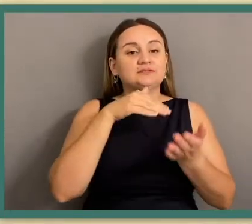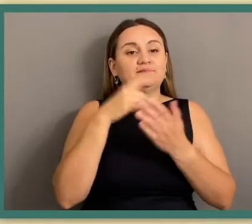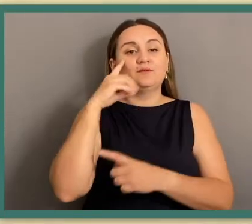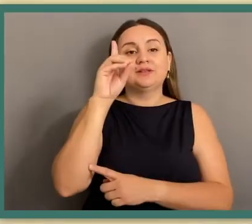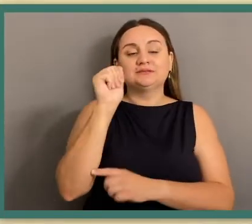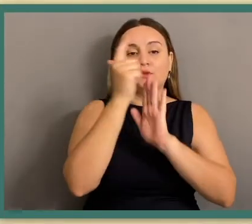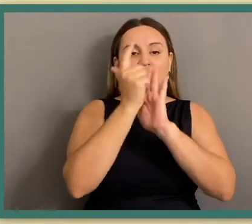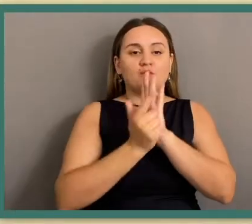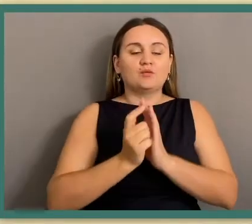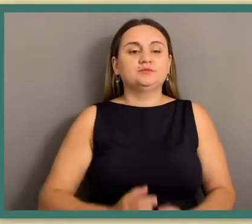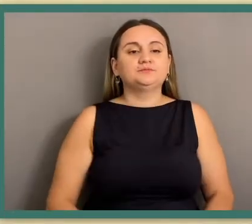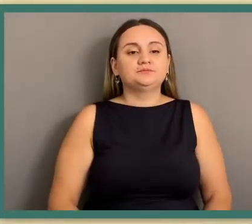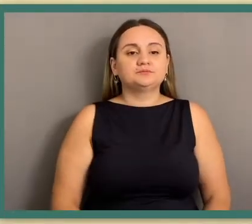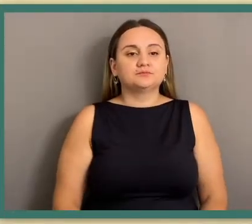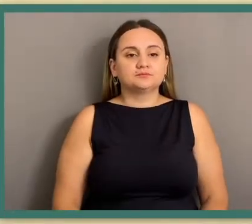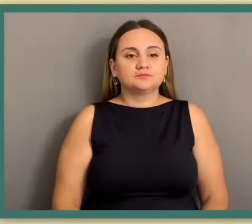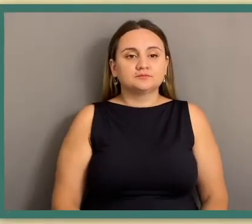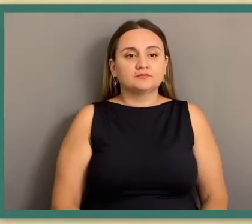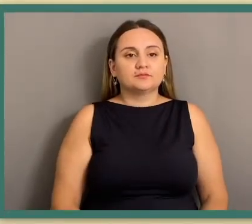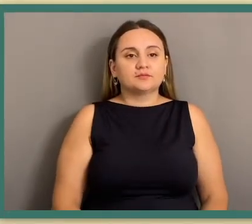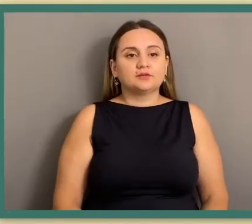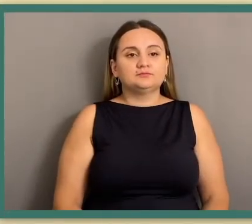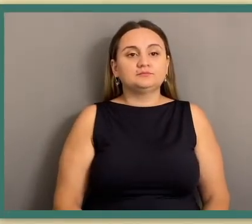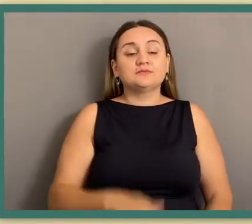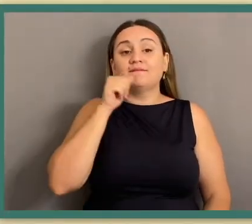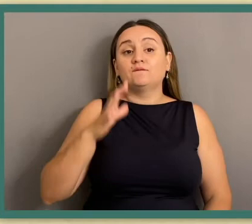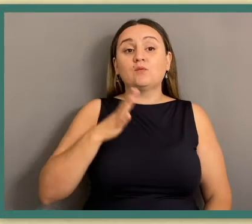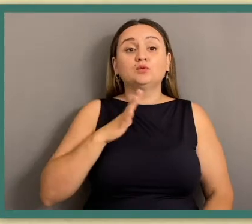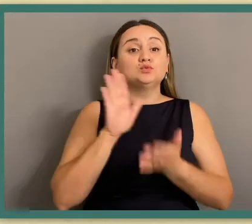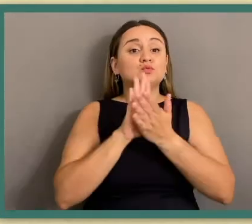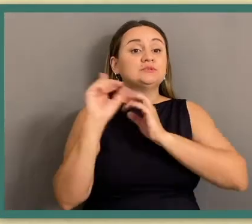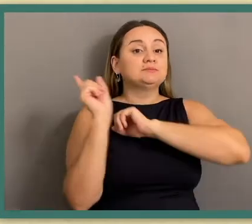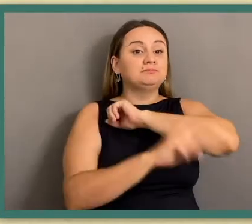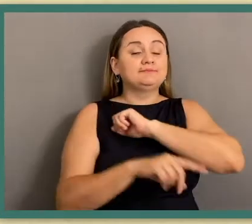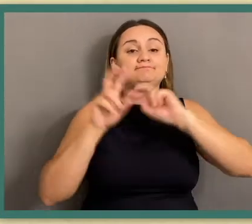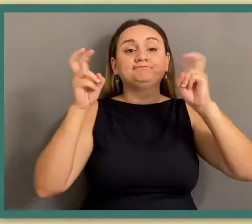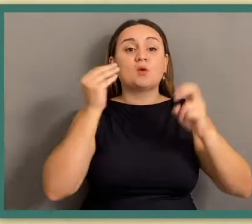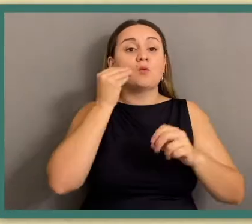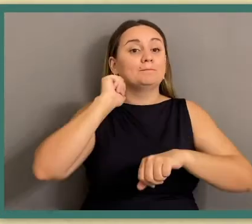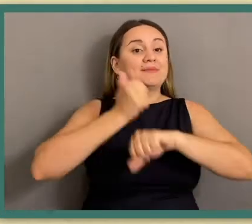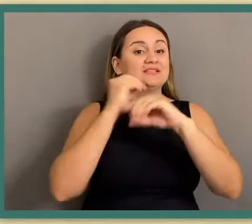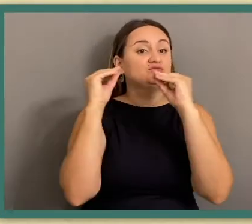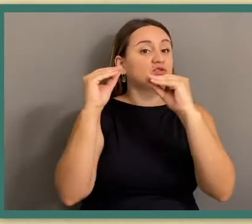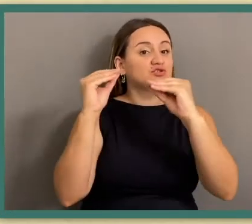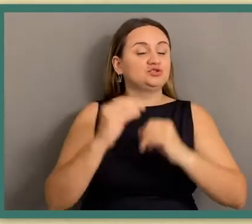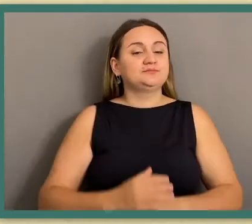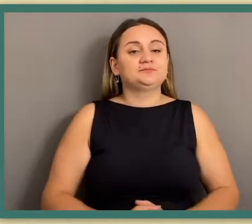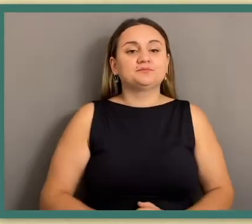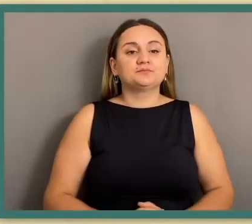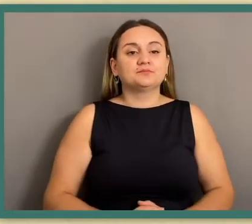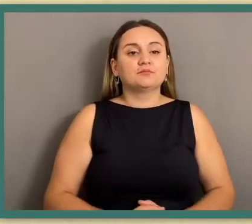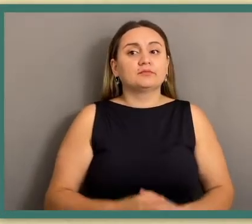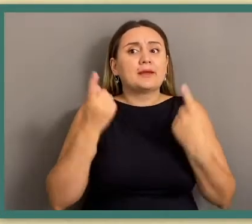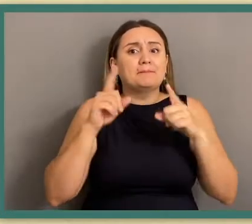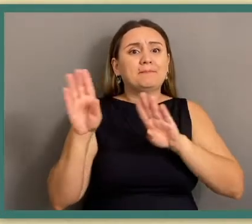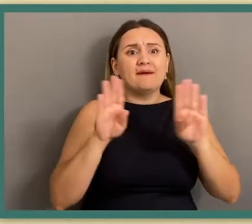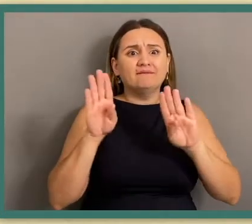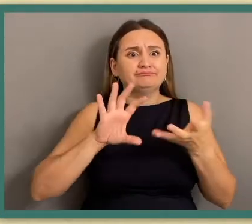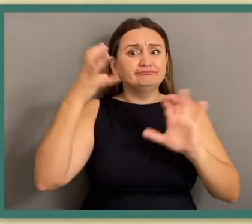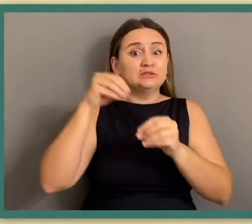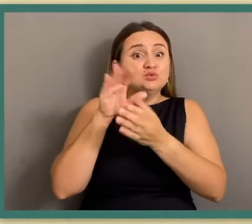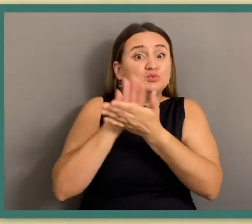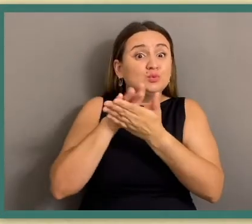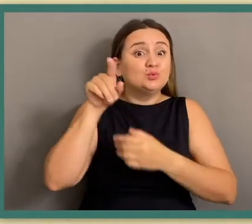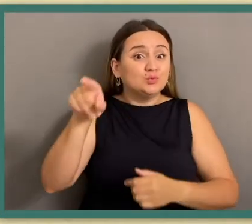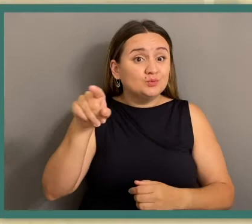The Arizona Center for Disability Law. Informal school discipline, home-based instruction. As a response